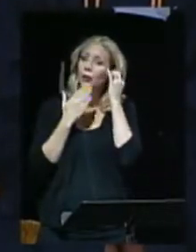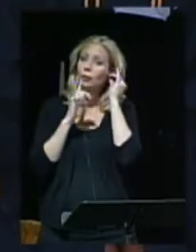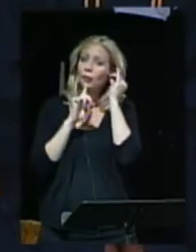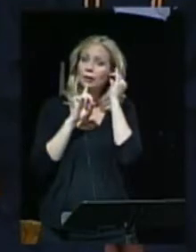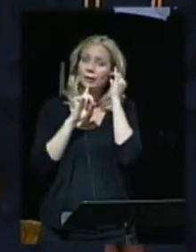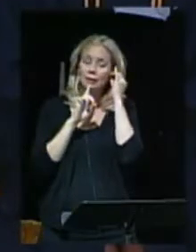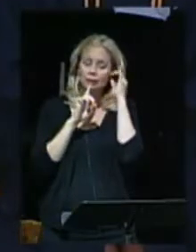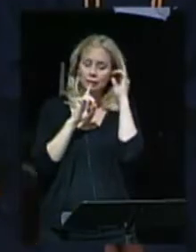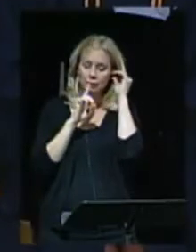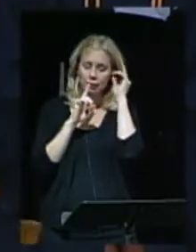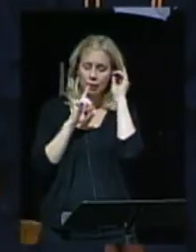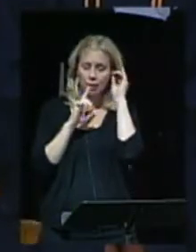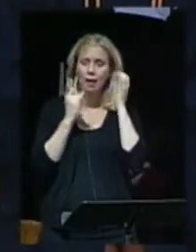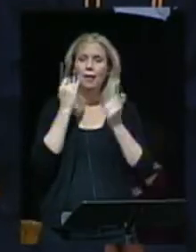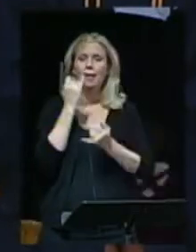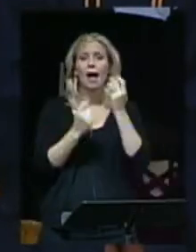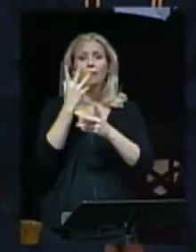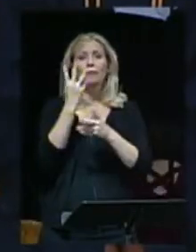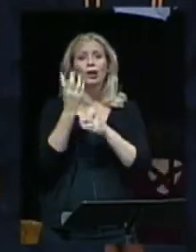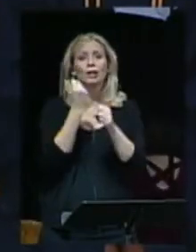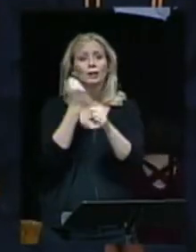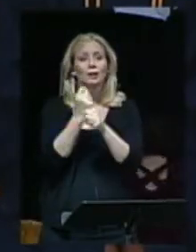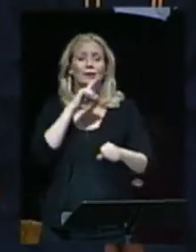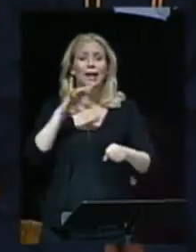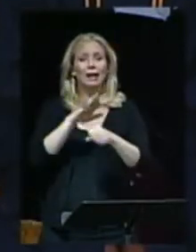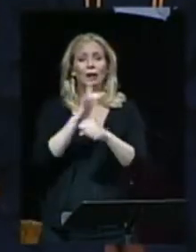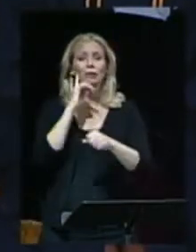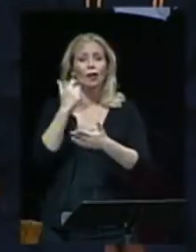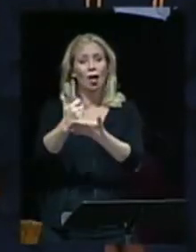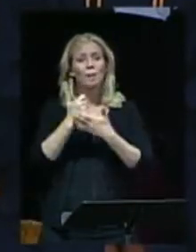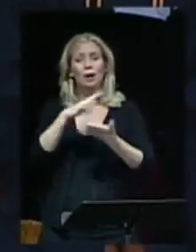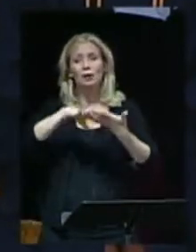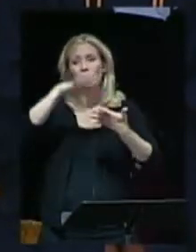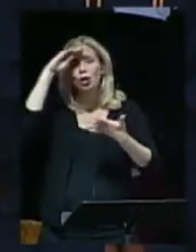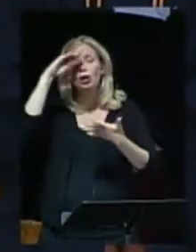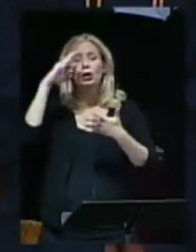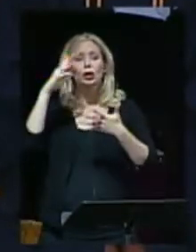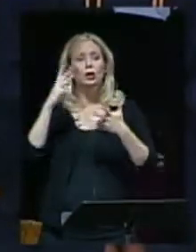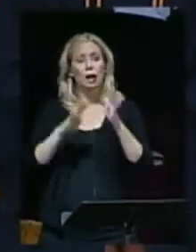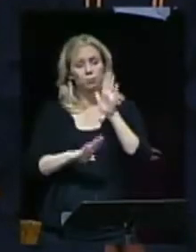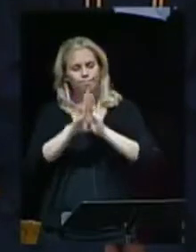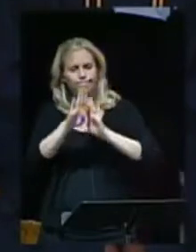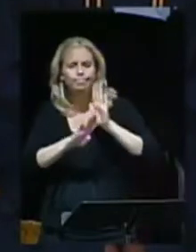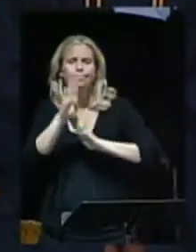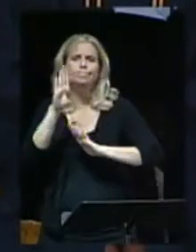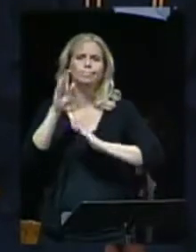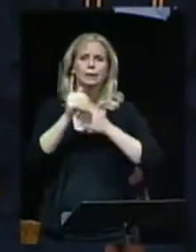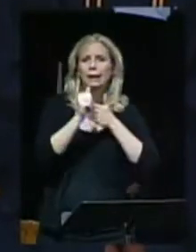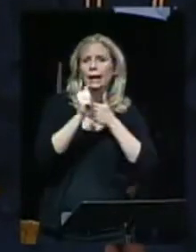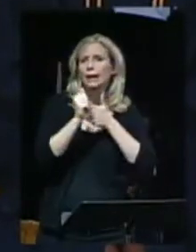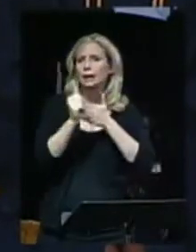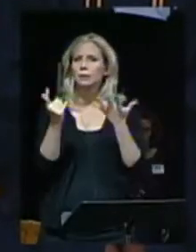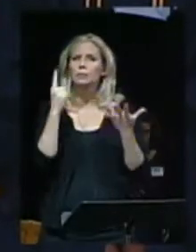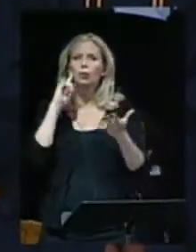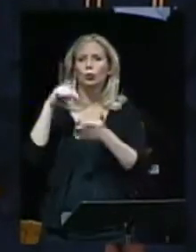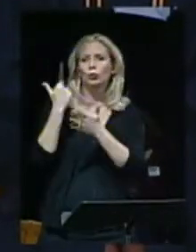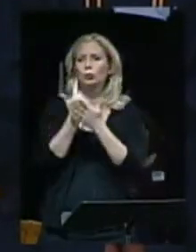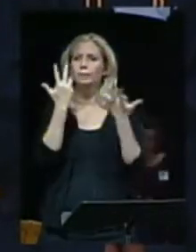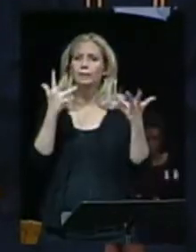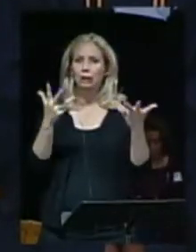investing in our last 4 years, for helping us learn and grow and guiding us on the path to graduation.